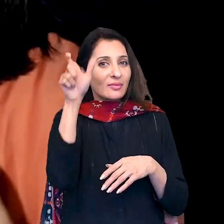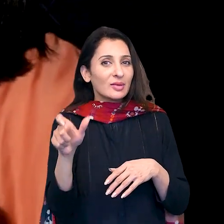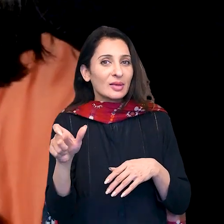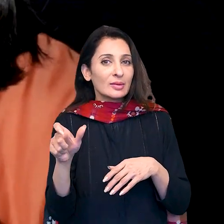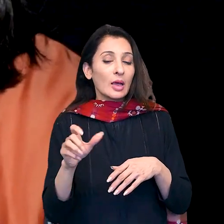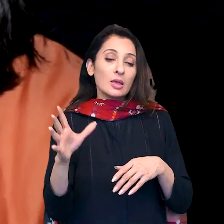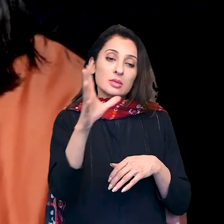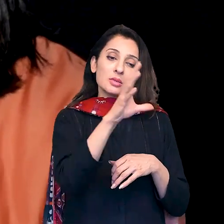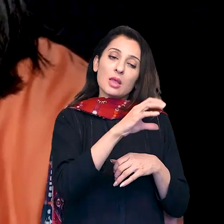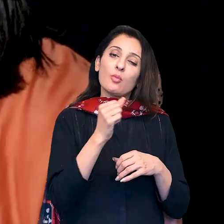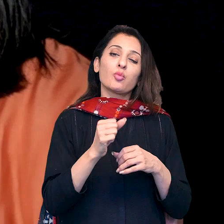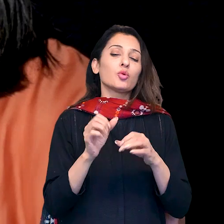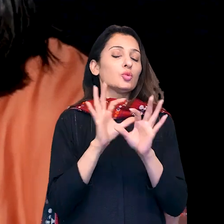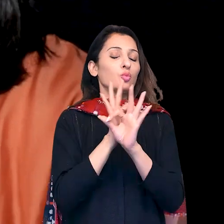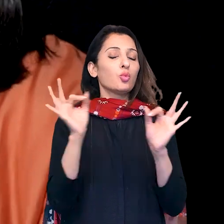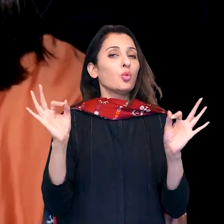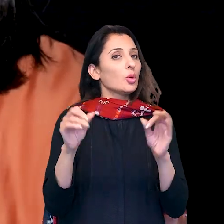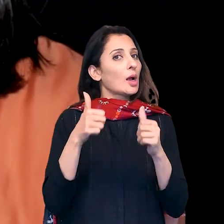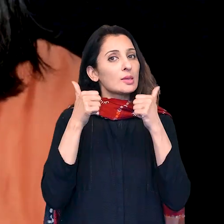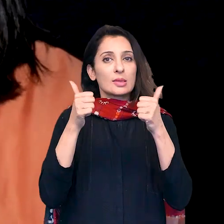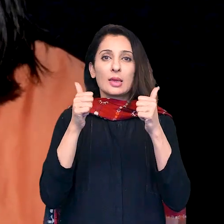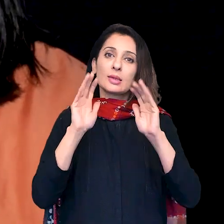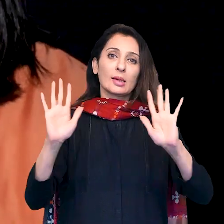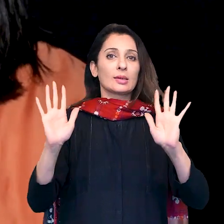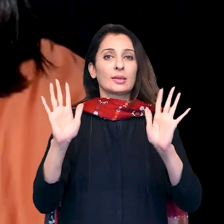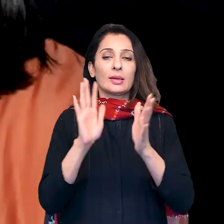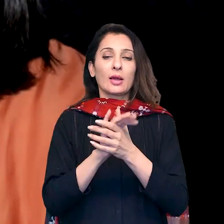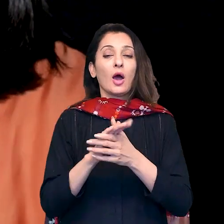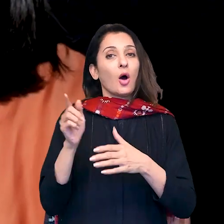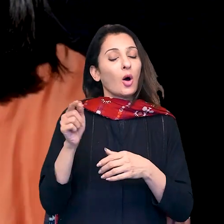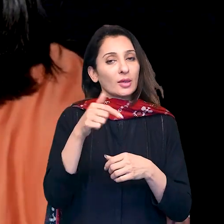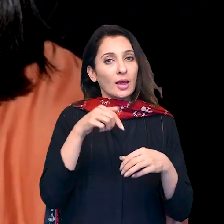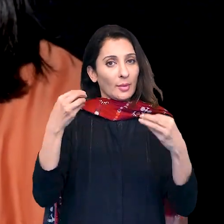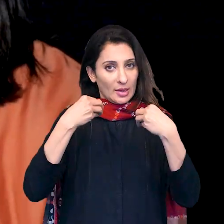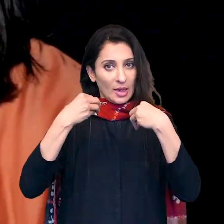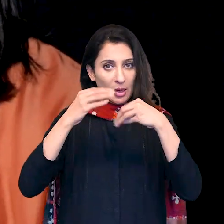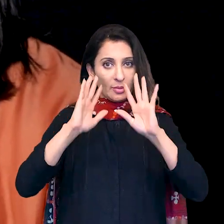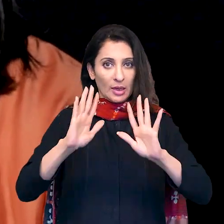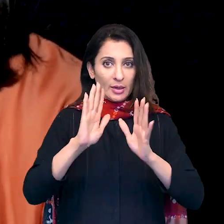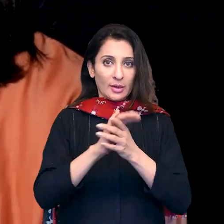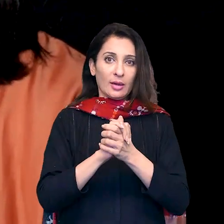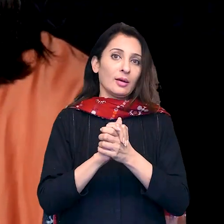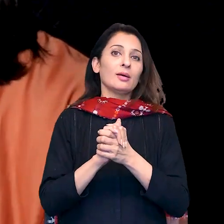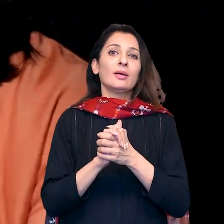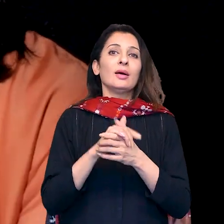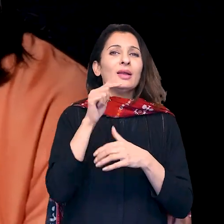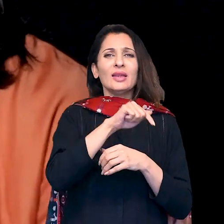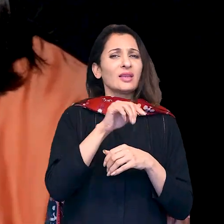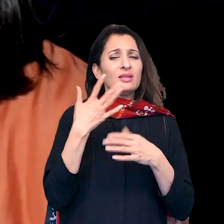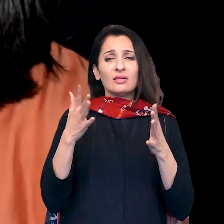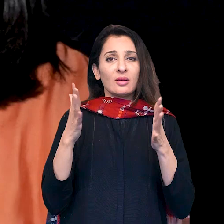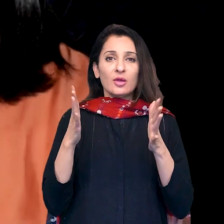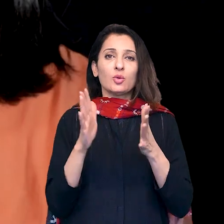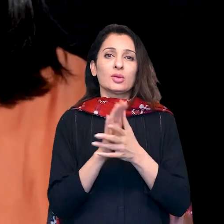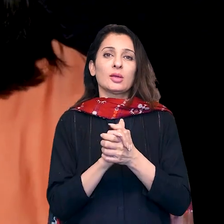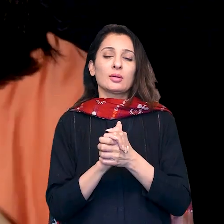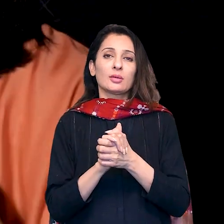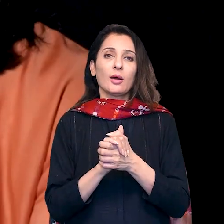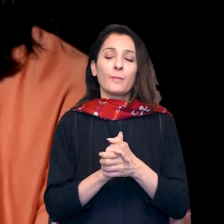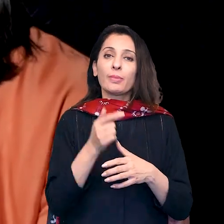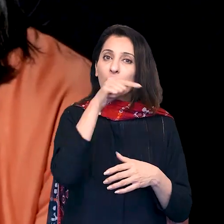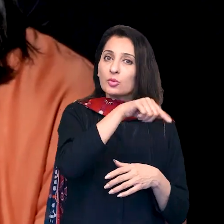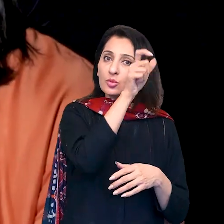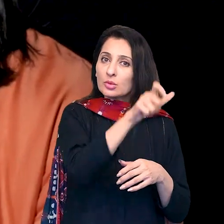give us so much certainties, will help us just be a better person. But that is not possible at all. Another person cannot